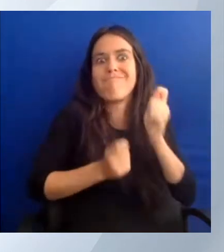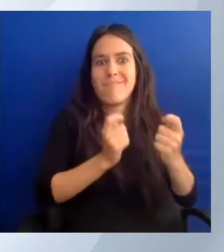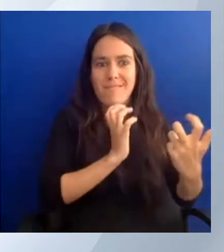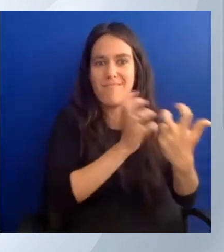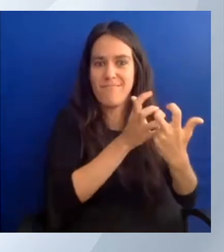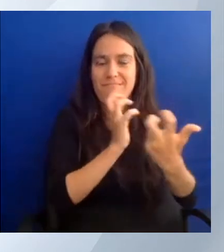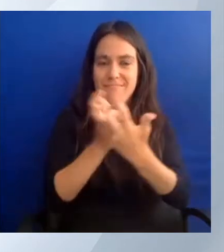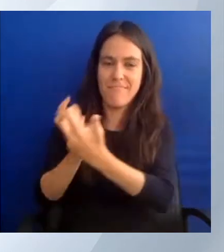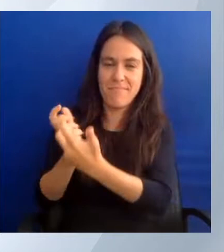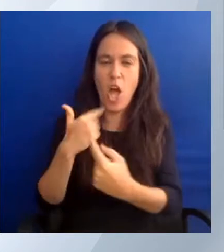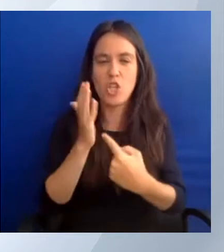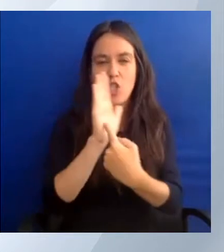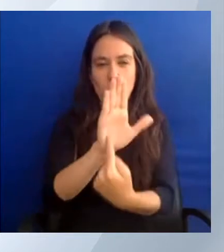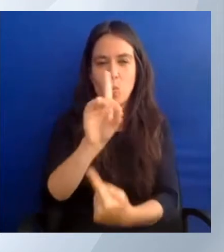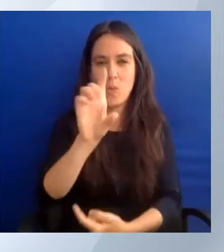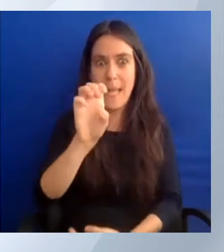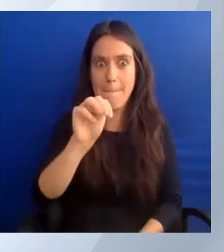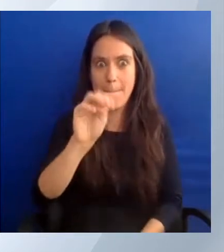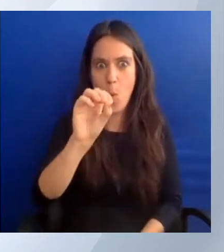of Dapr.